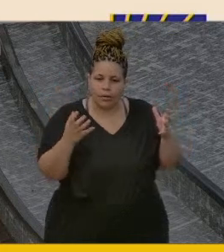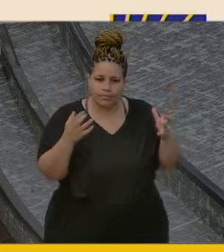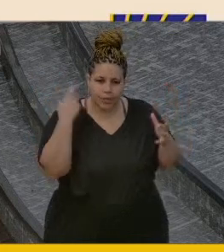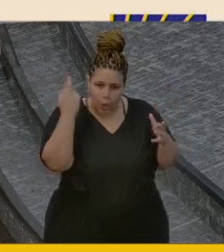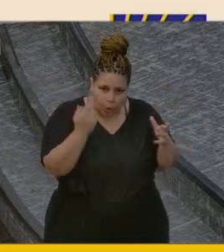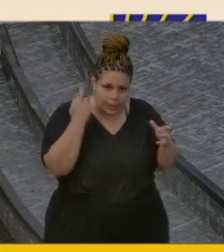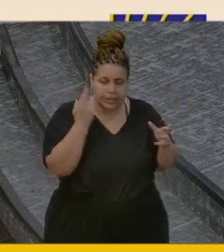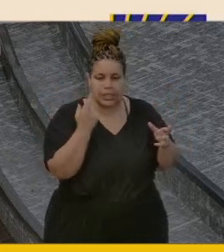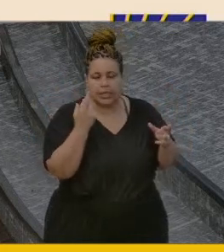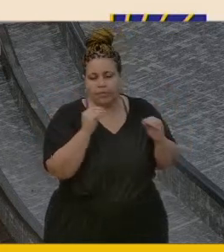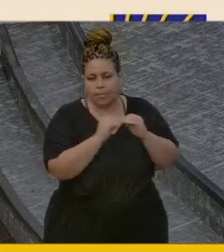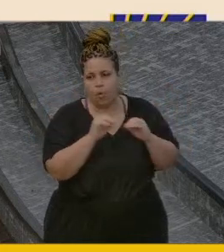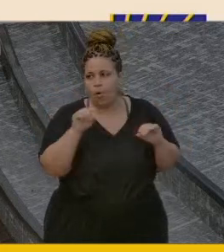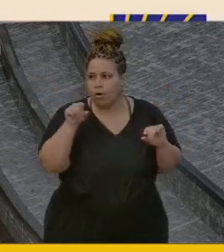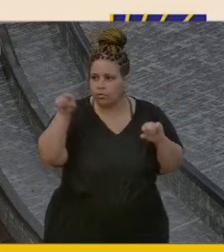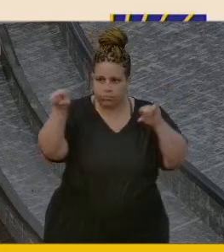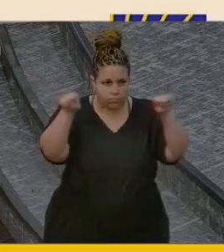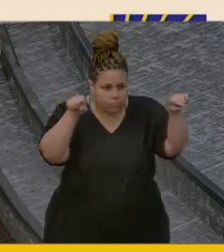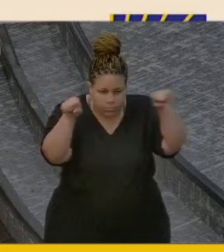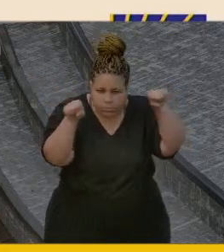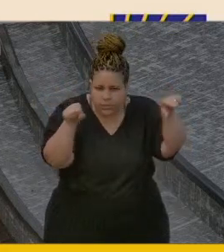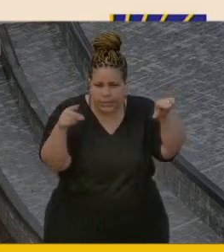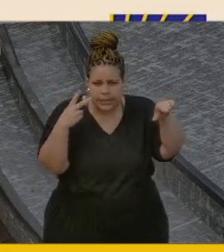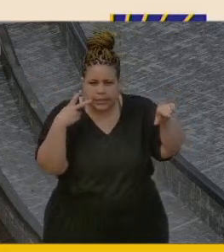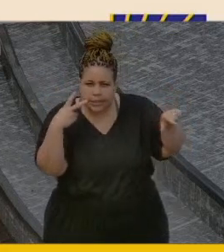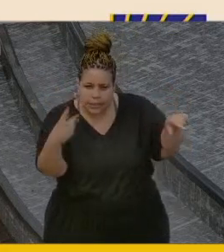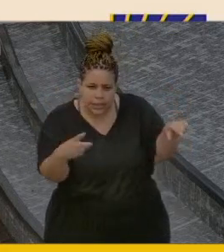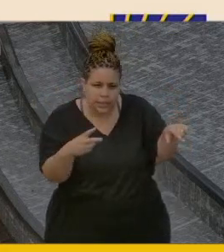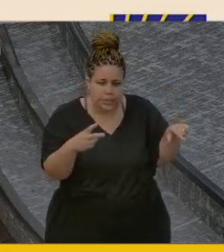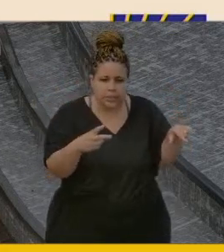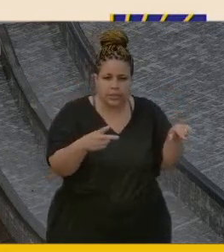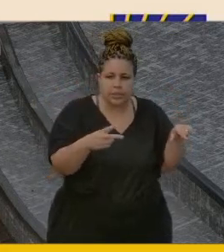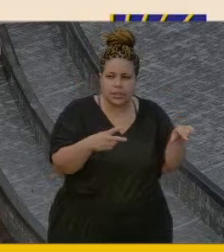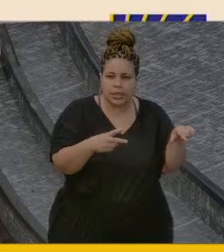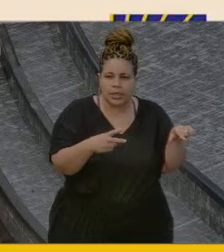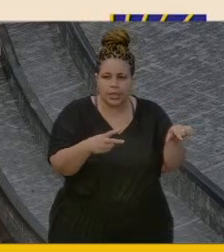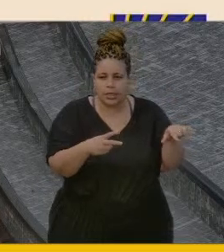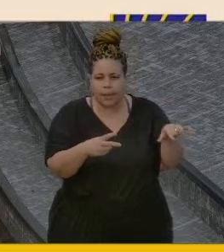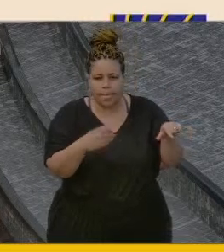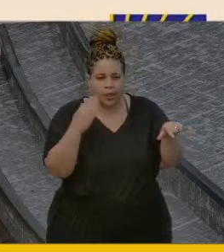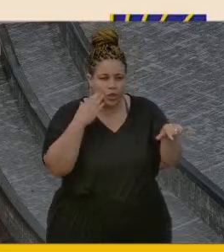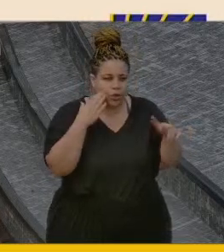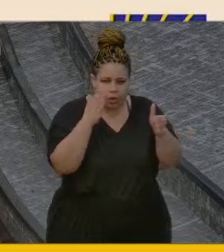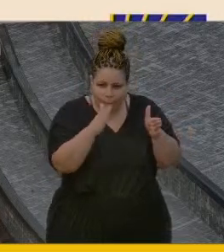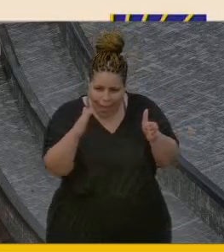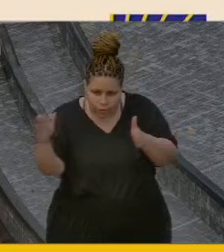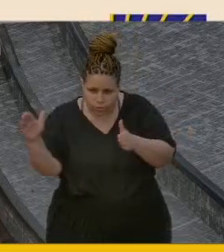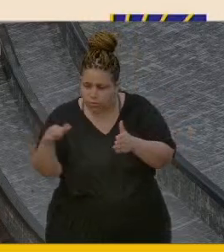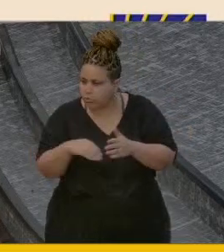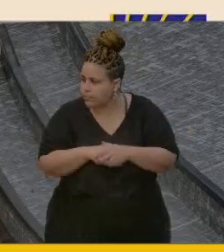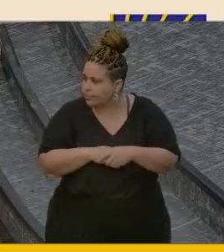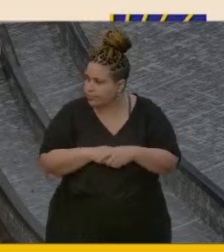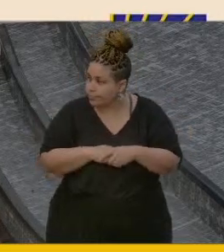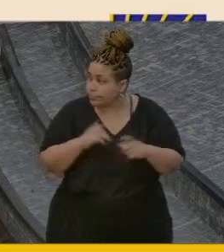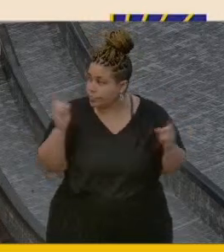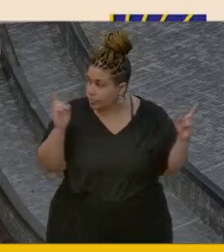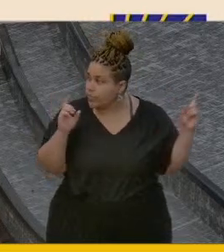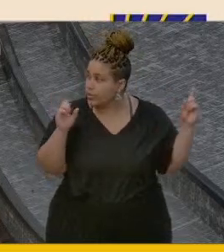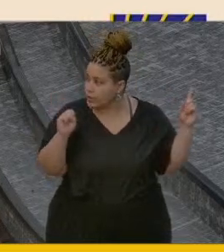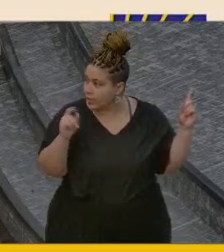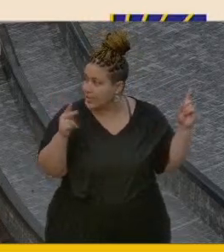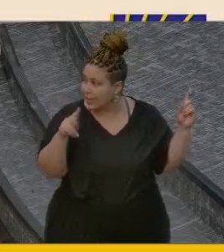that, but to start being able to see the trends and what the salaries are doing. Okay. I think Selena and I can work on that